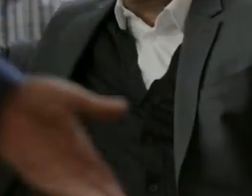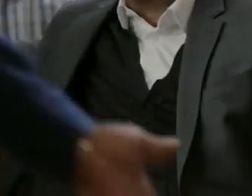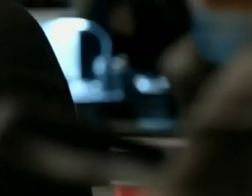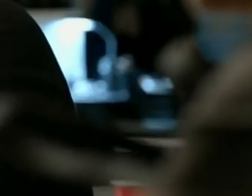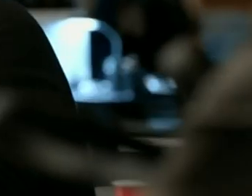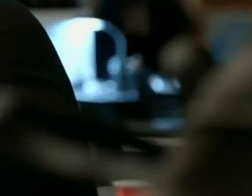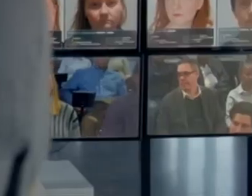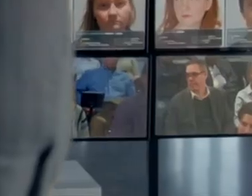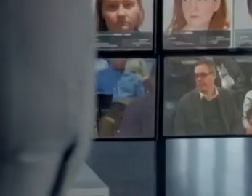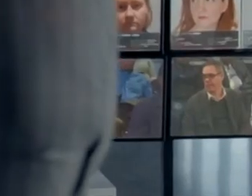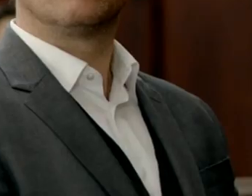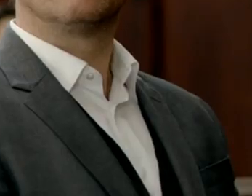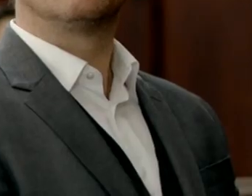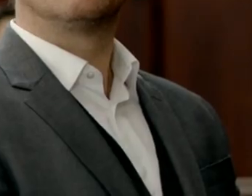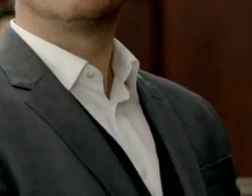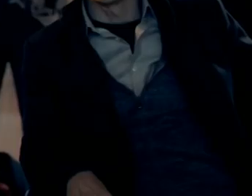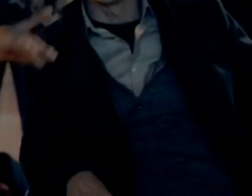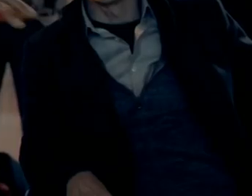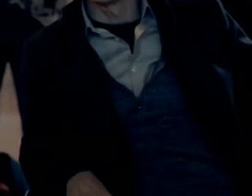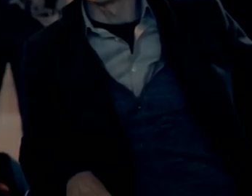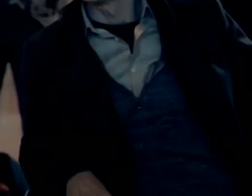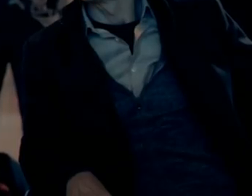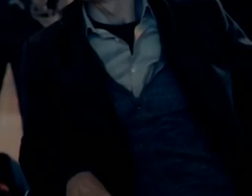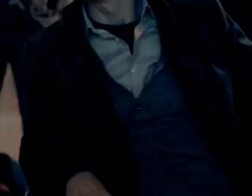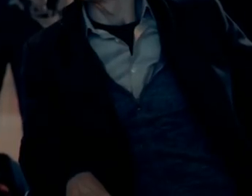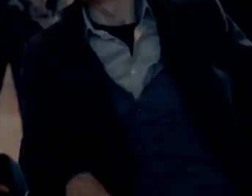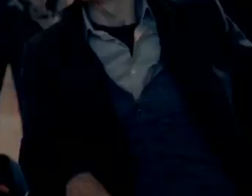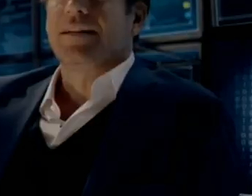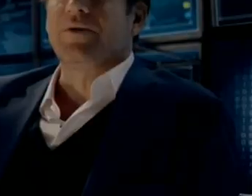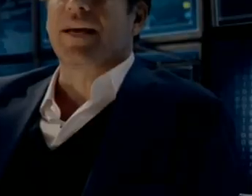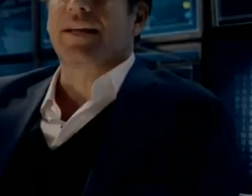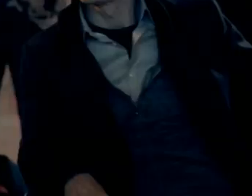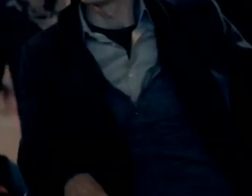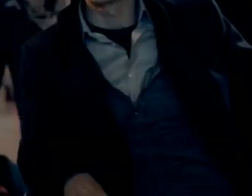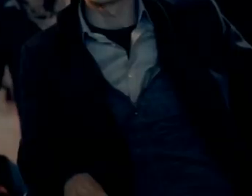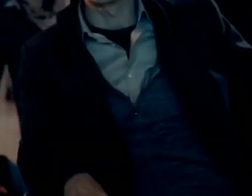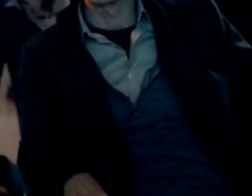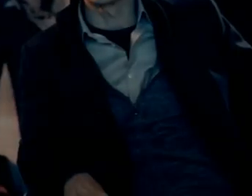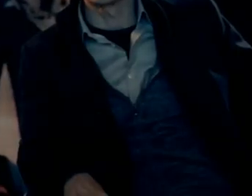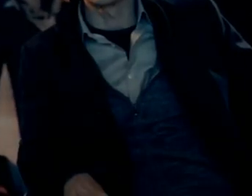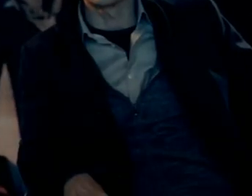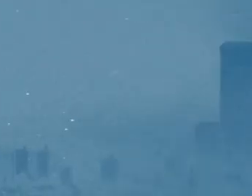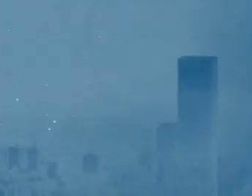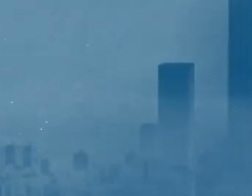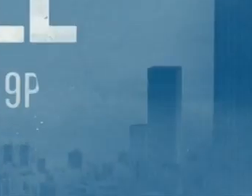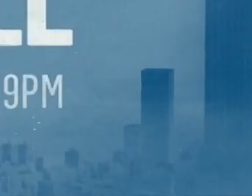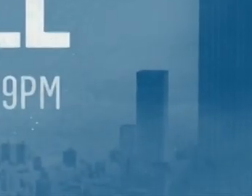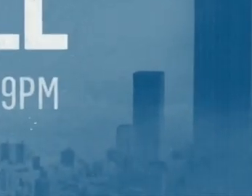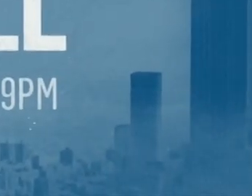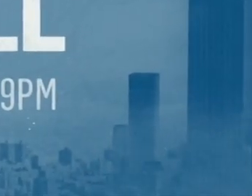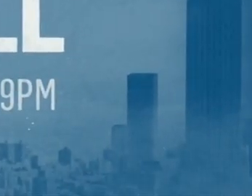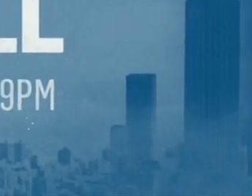hate lawyers. And this guy has got it down to an art. You can't control a trial like this. You can't. Bull, the new crime